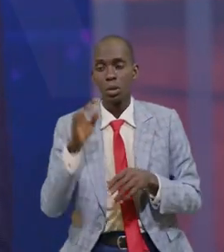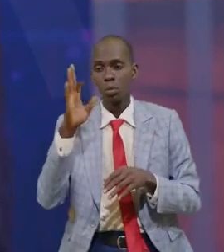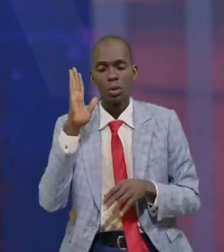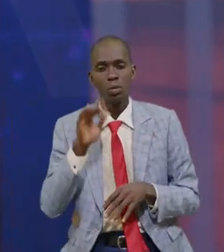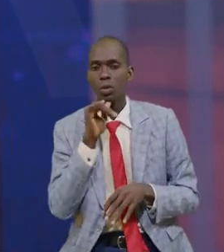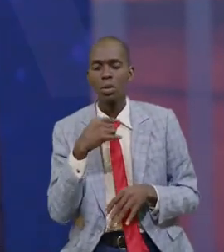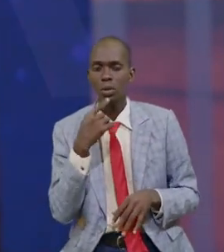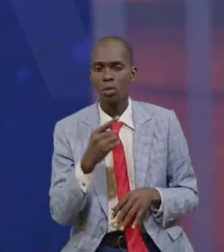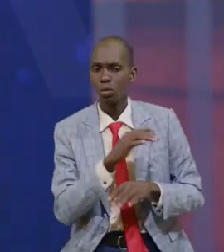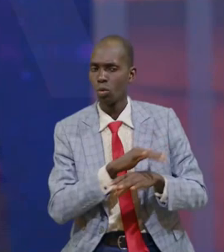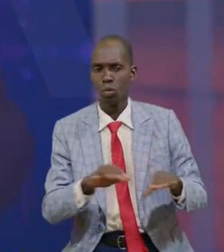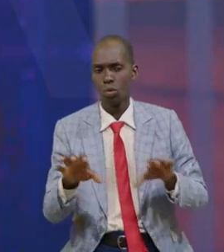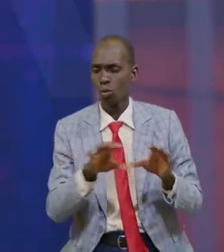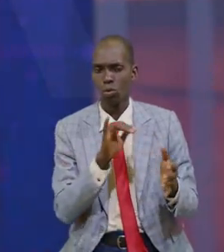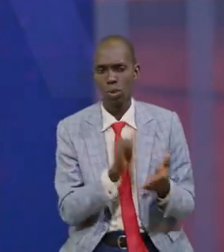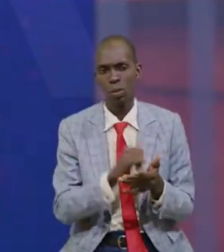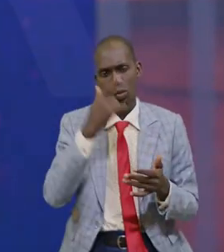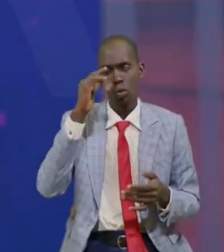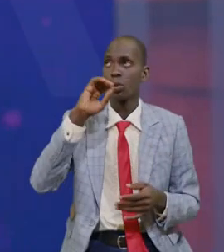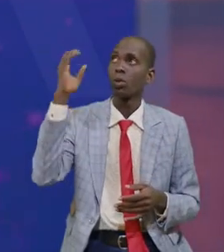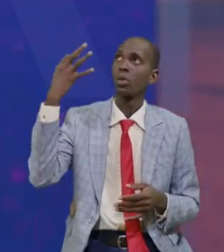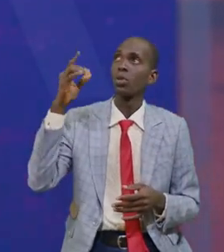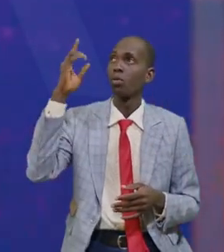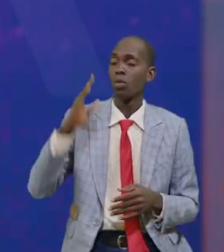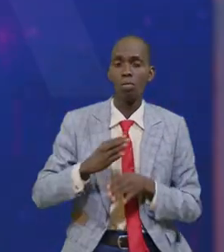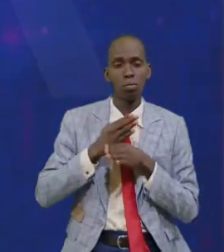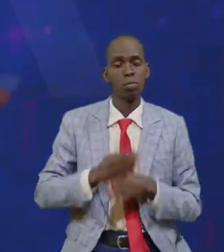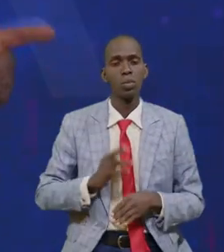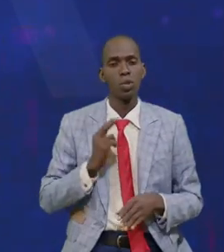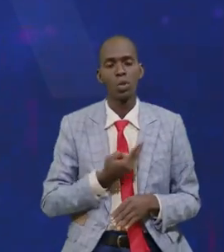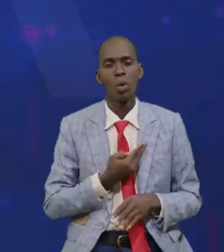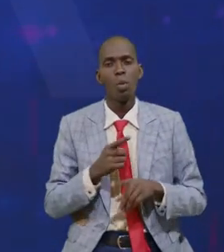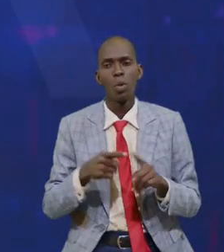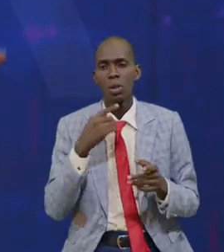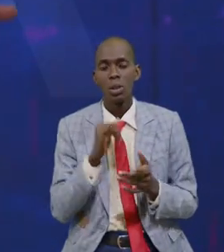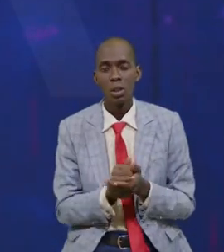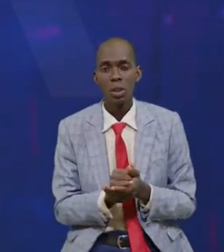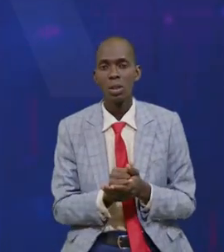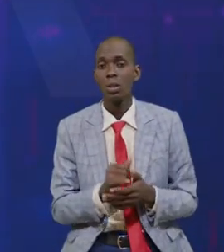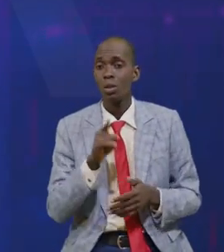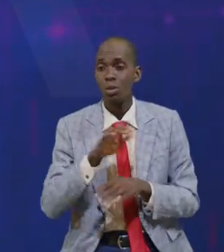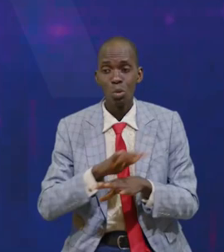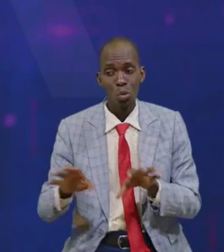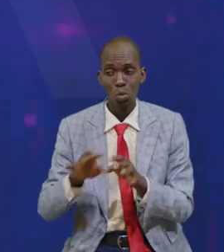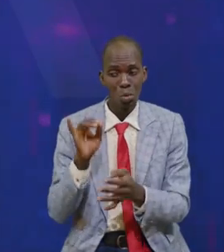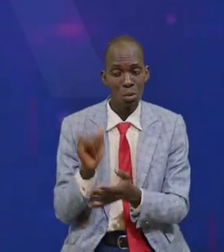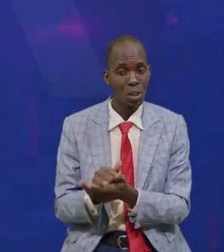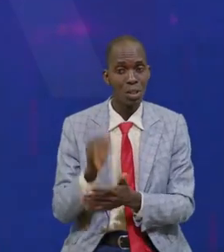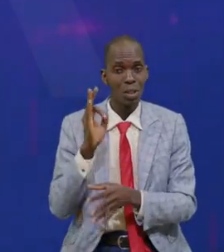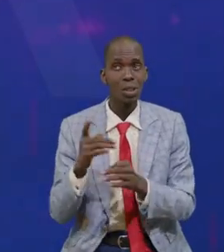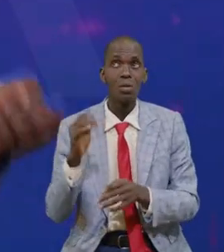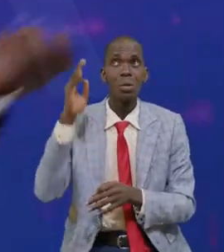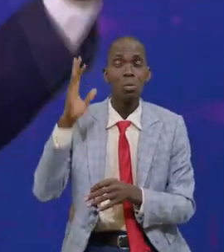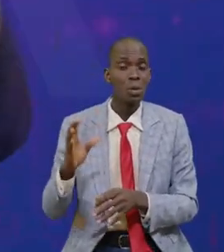of Christ forbids us to do that. They say, don't do that. If the pastor hears you did that, you are